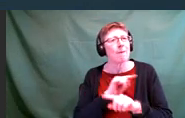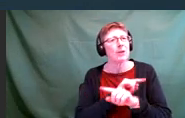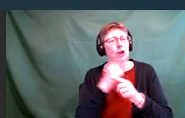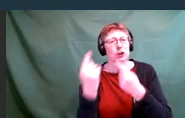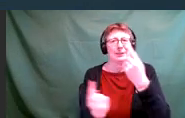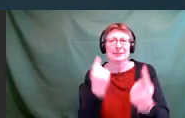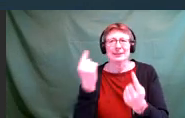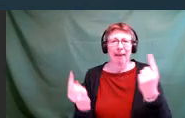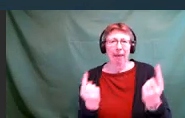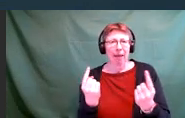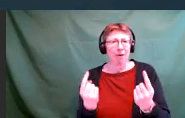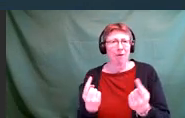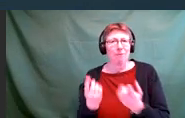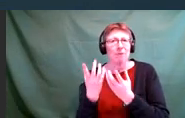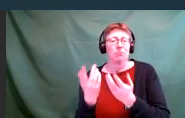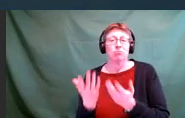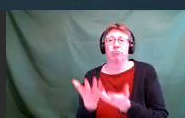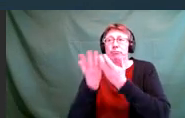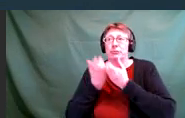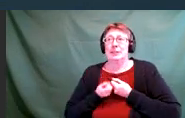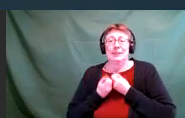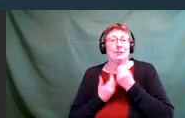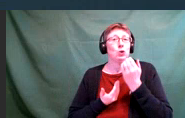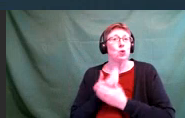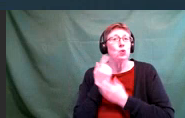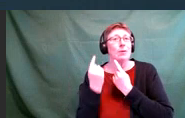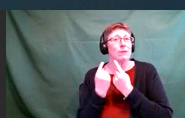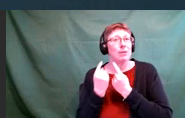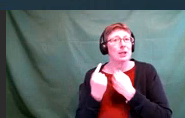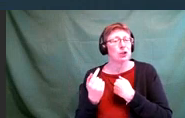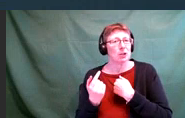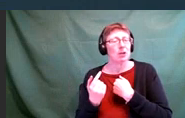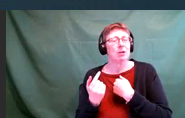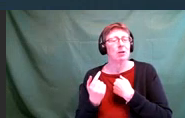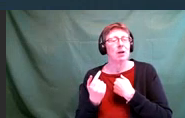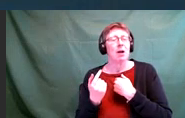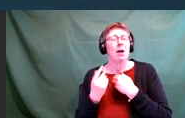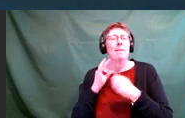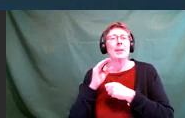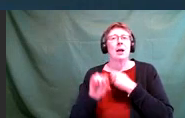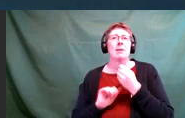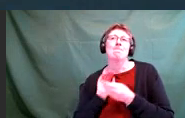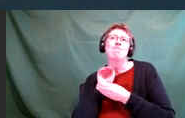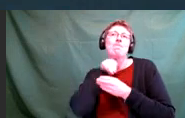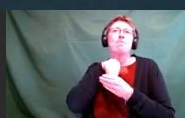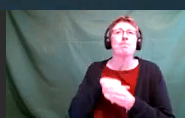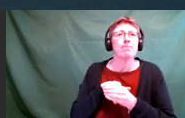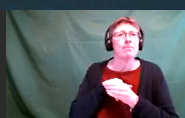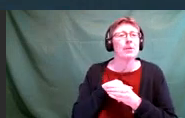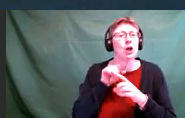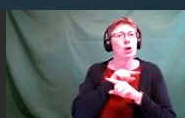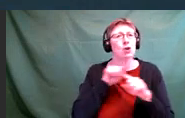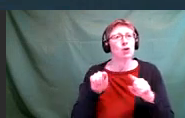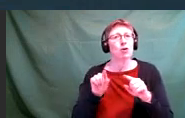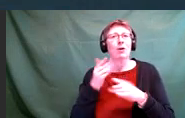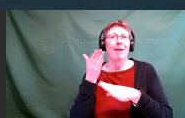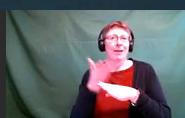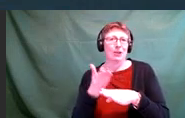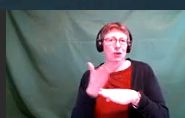to new information and how long that takes that to be factored into your